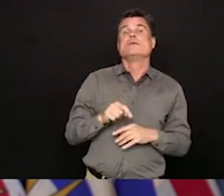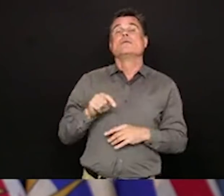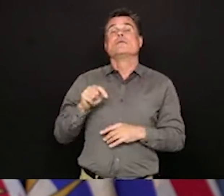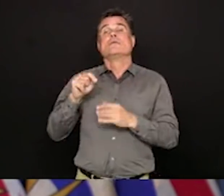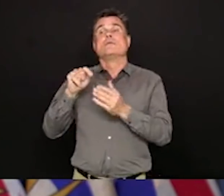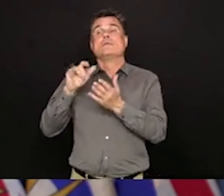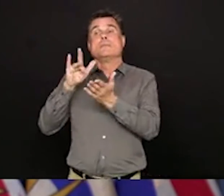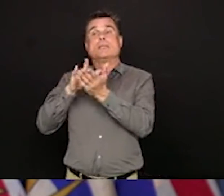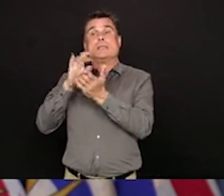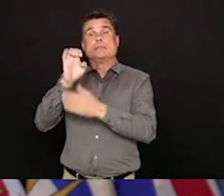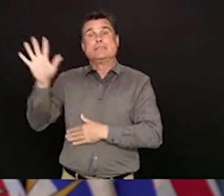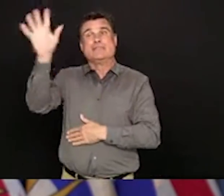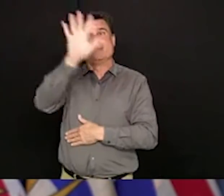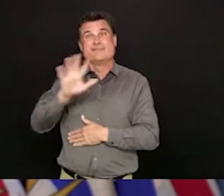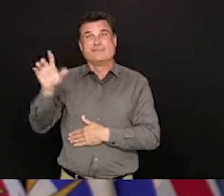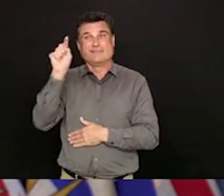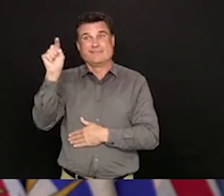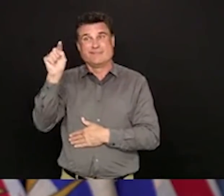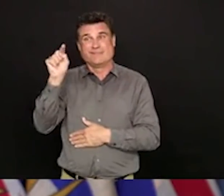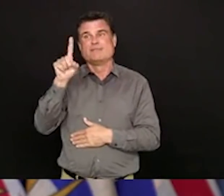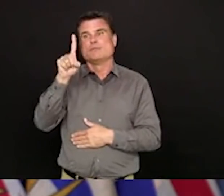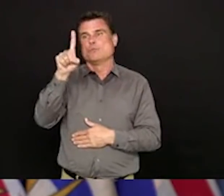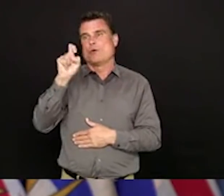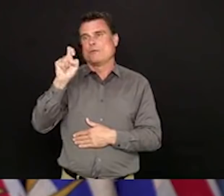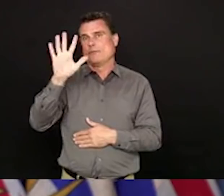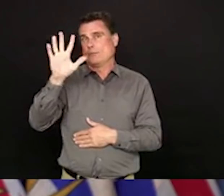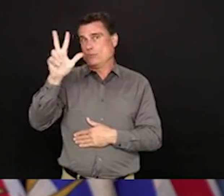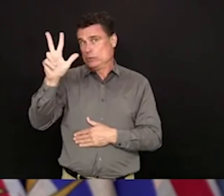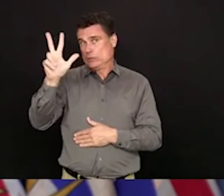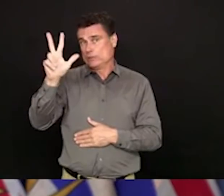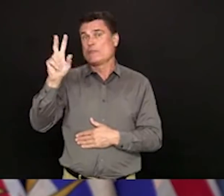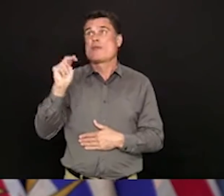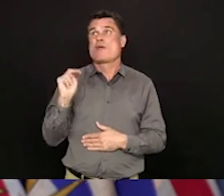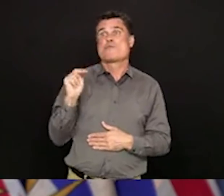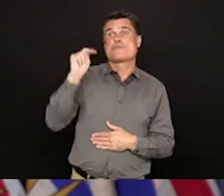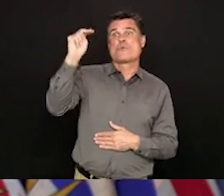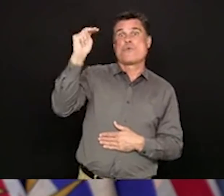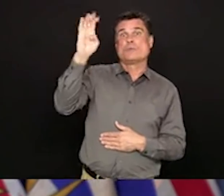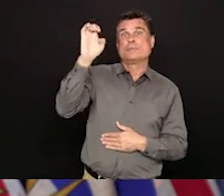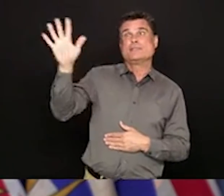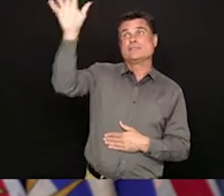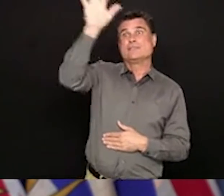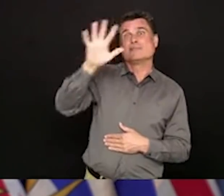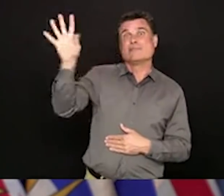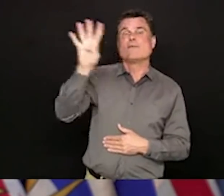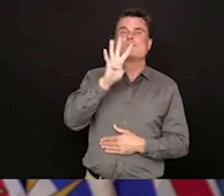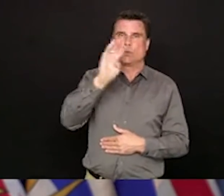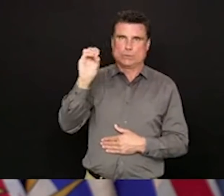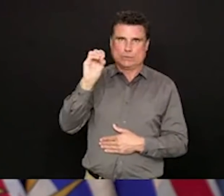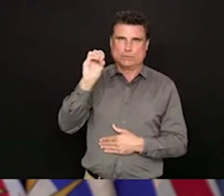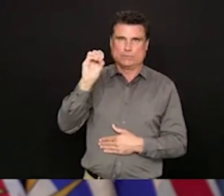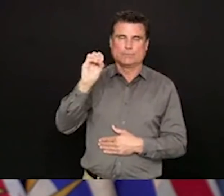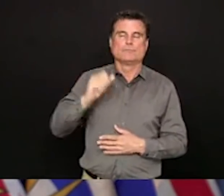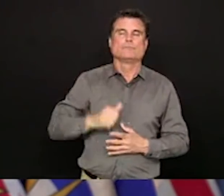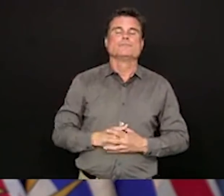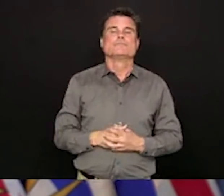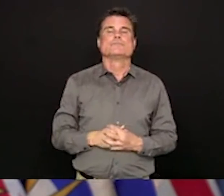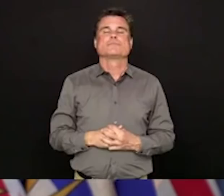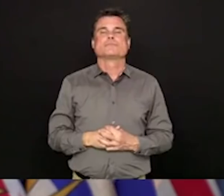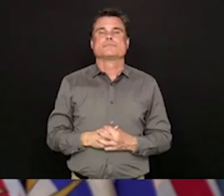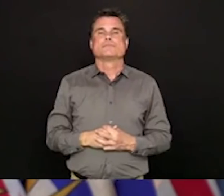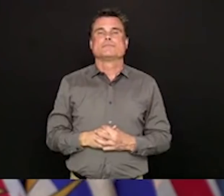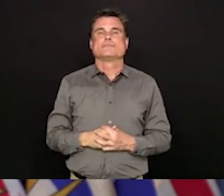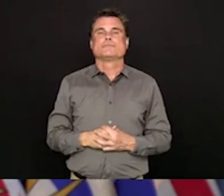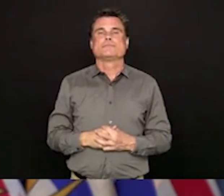Authority, 153 in the Interior Health Region, and 40 in Northern Health Region. We